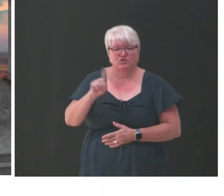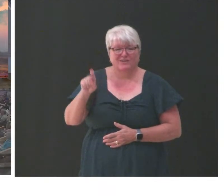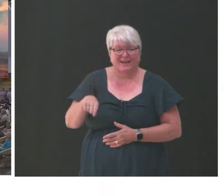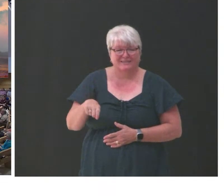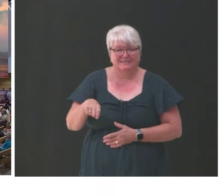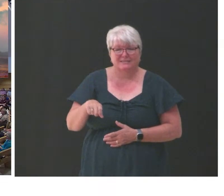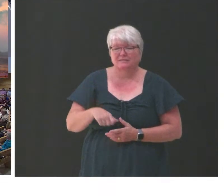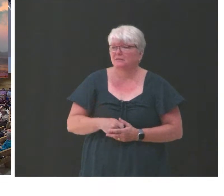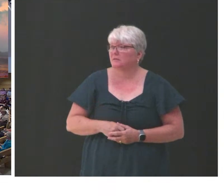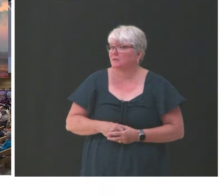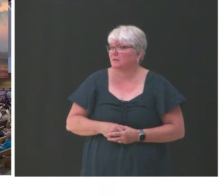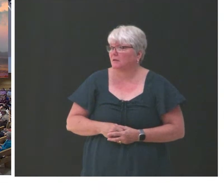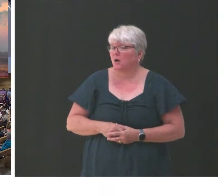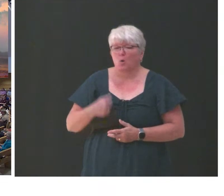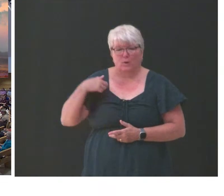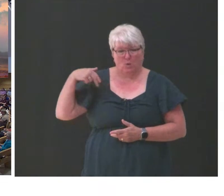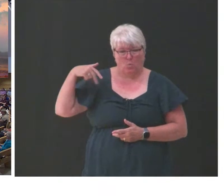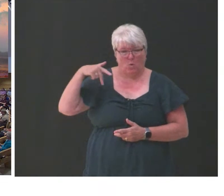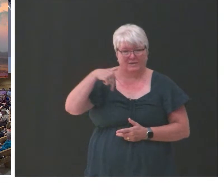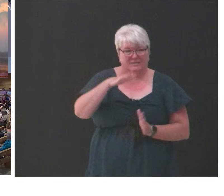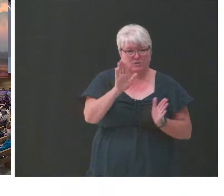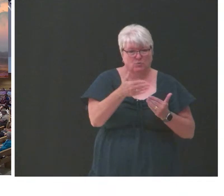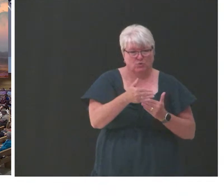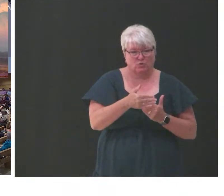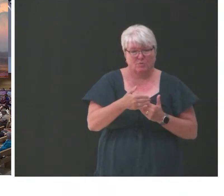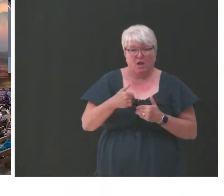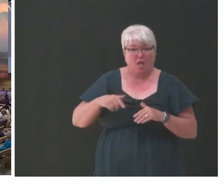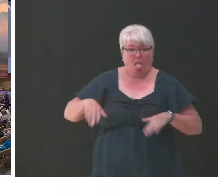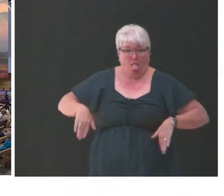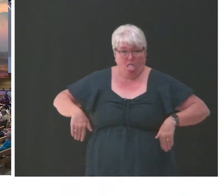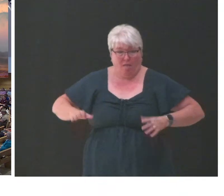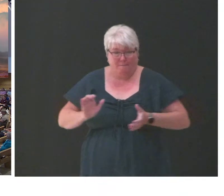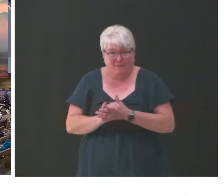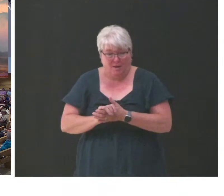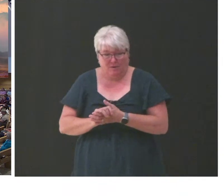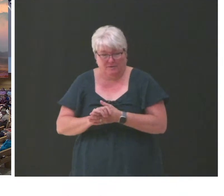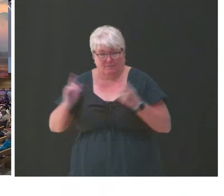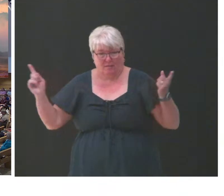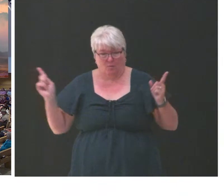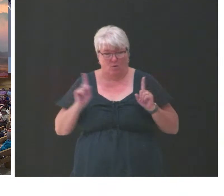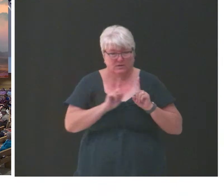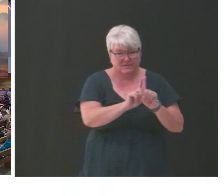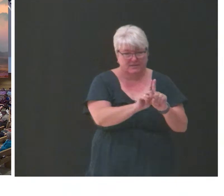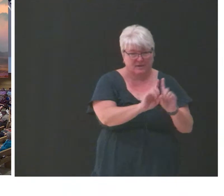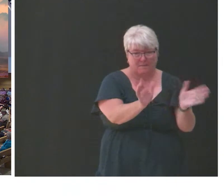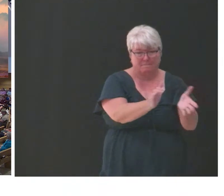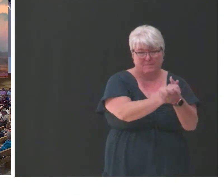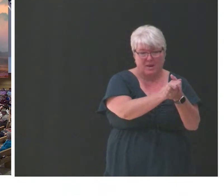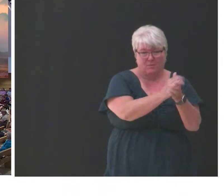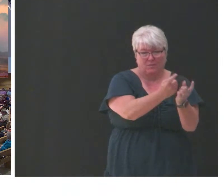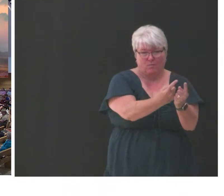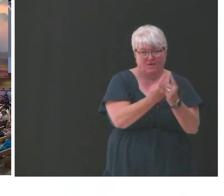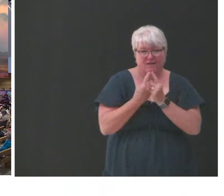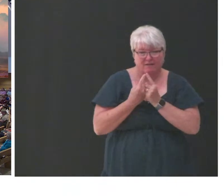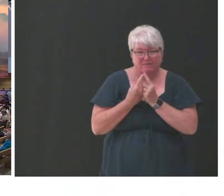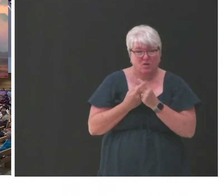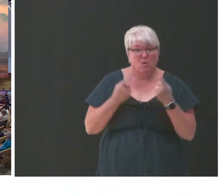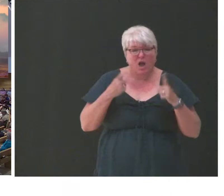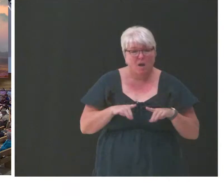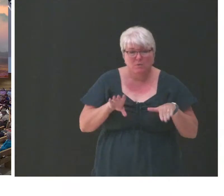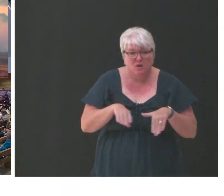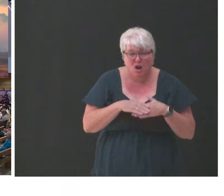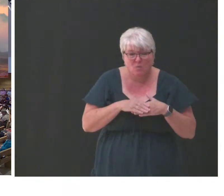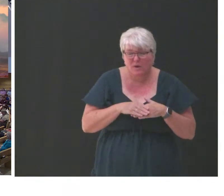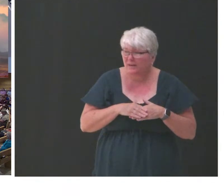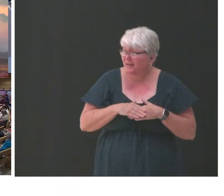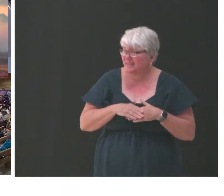next to Heather. We walked into that room not married. We walked out of that room married. And what would have happened at our wedding if I'd have